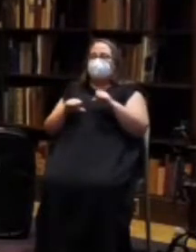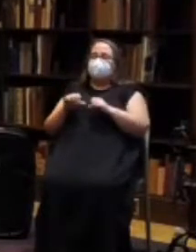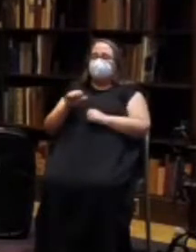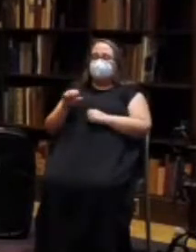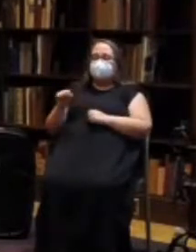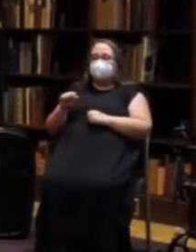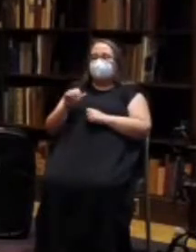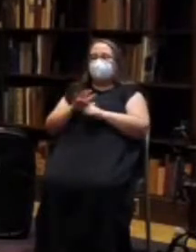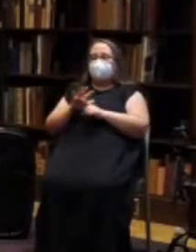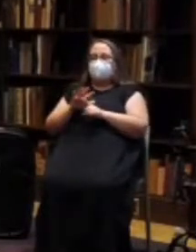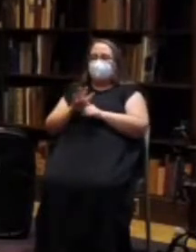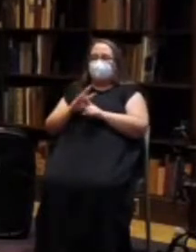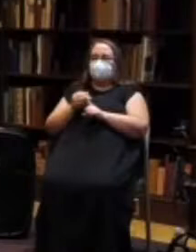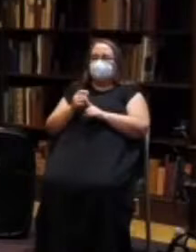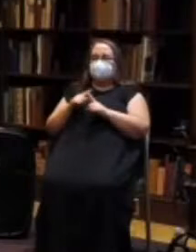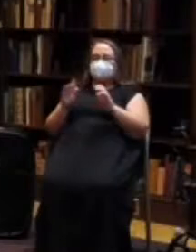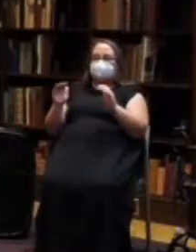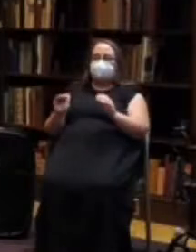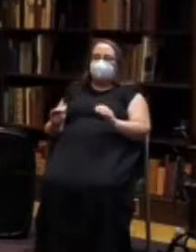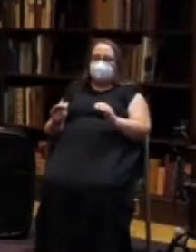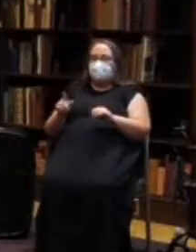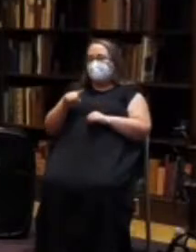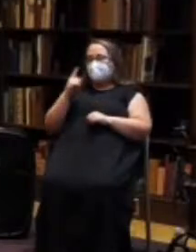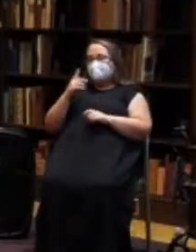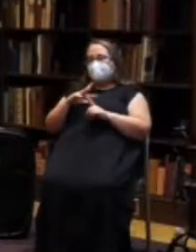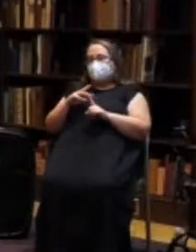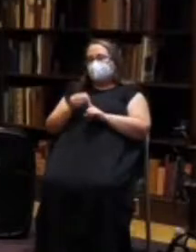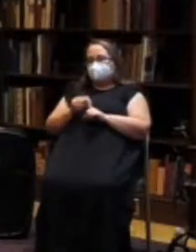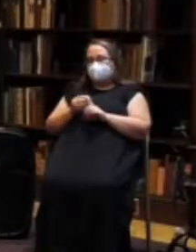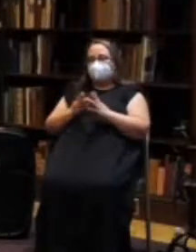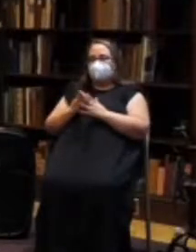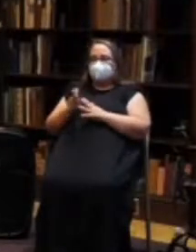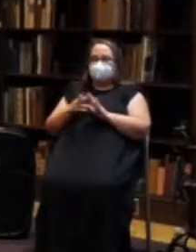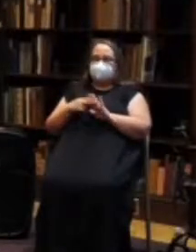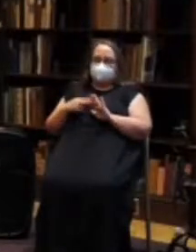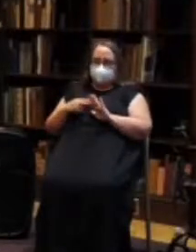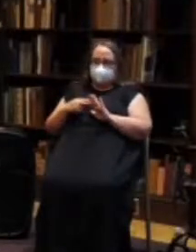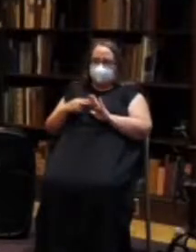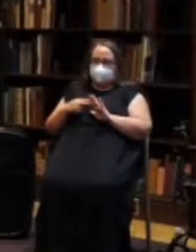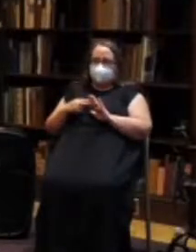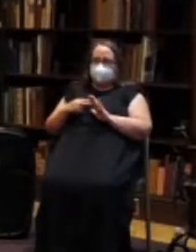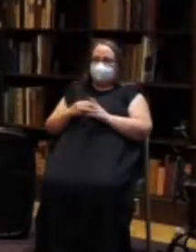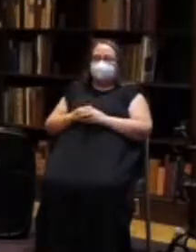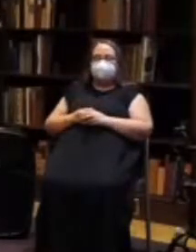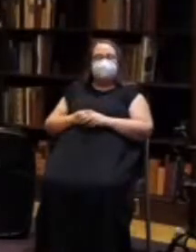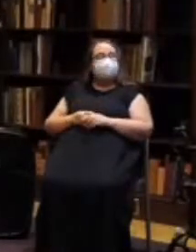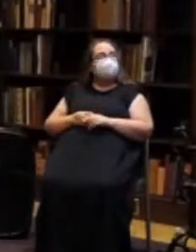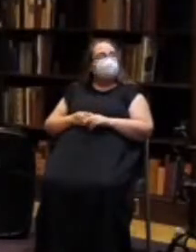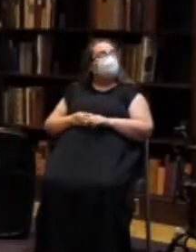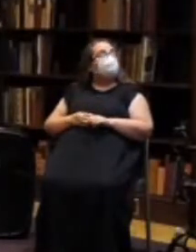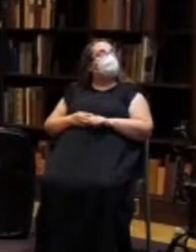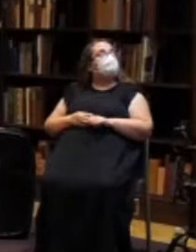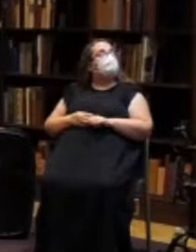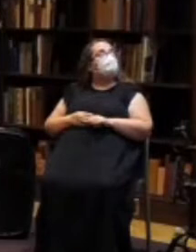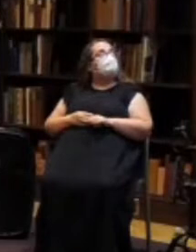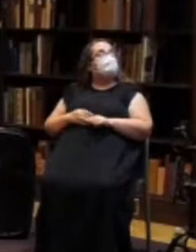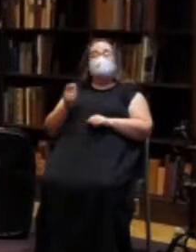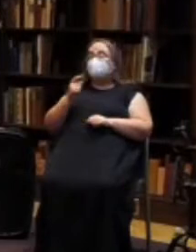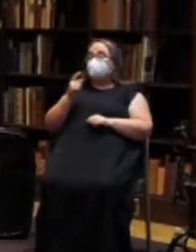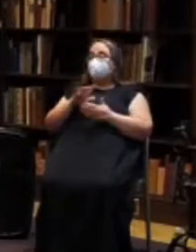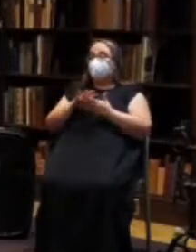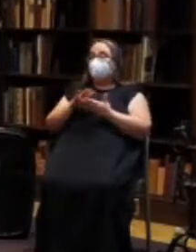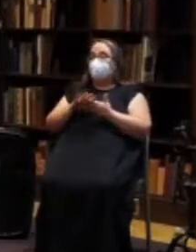and popular culture to denigrate Black culture through stereotype. So for the Soul